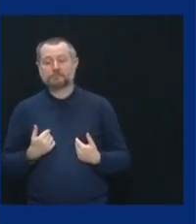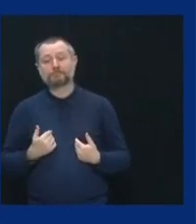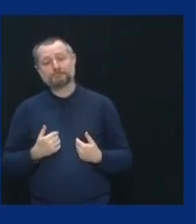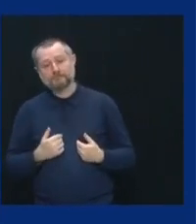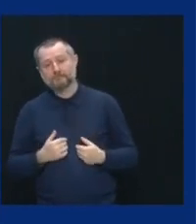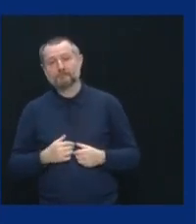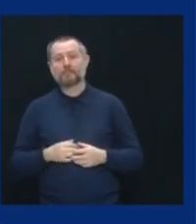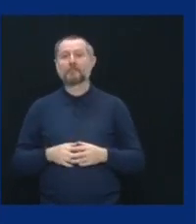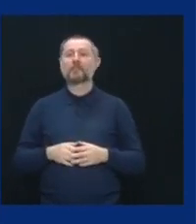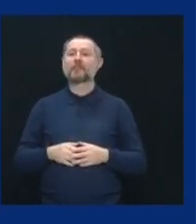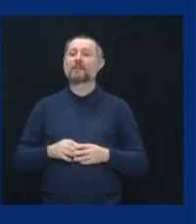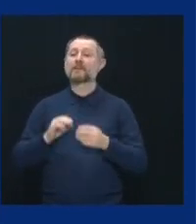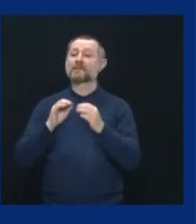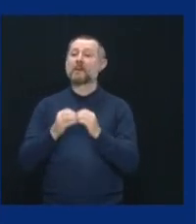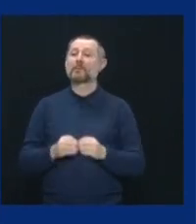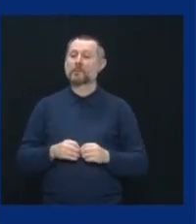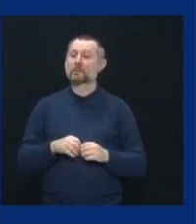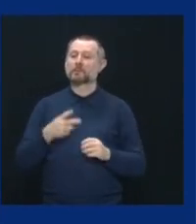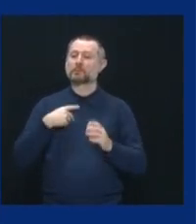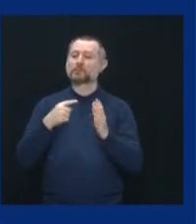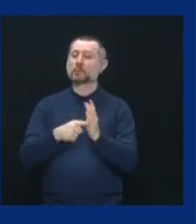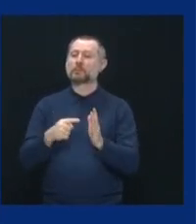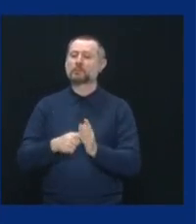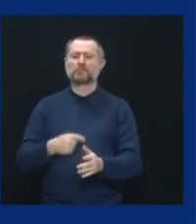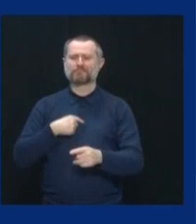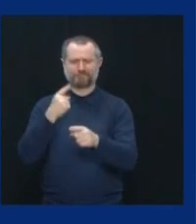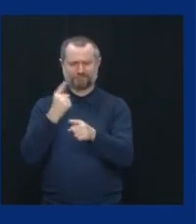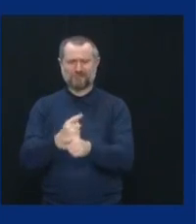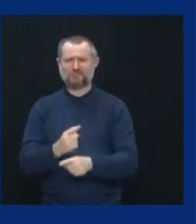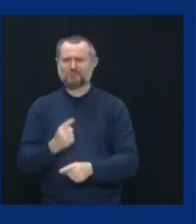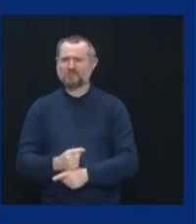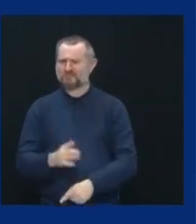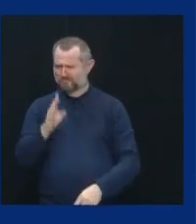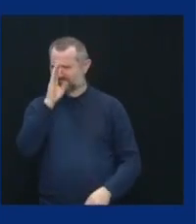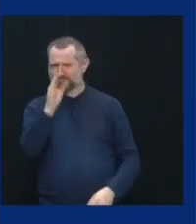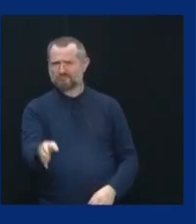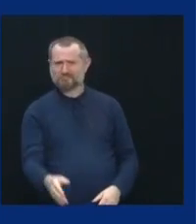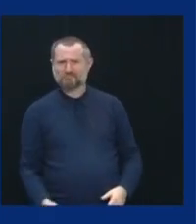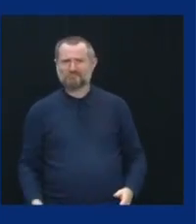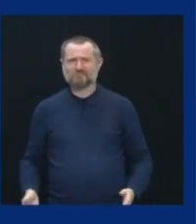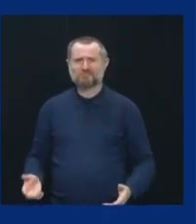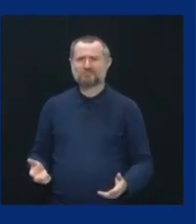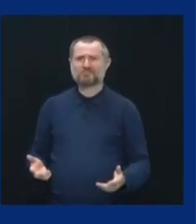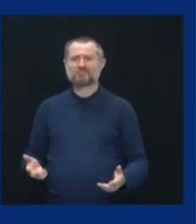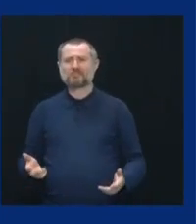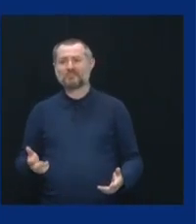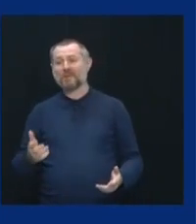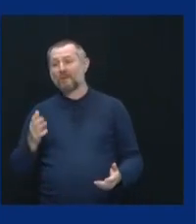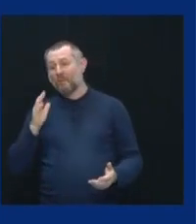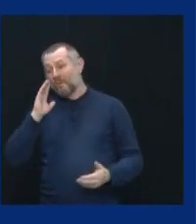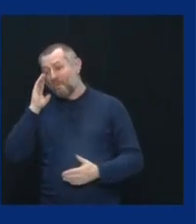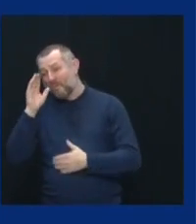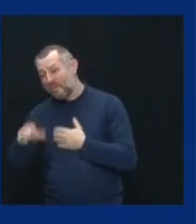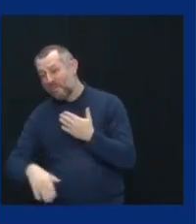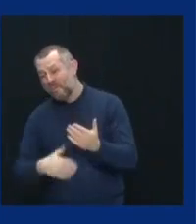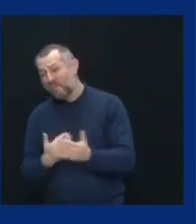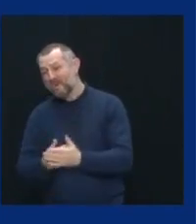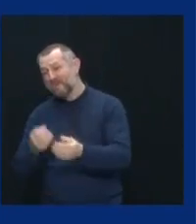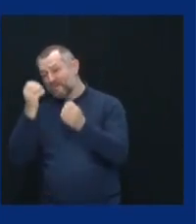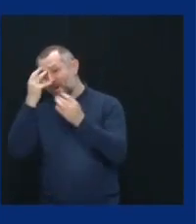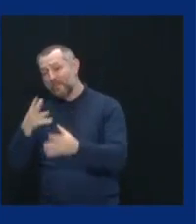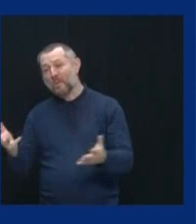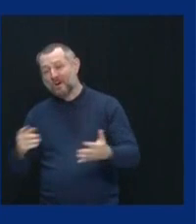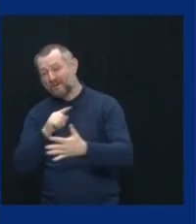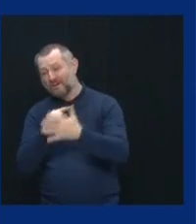All the numbers we produced were exactly right. We didn't provide all the information that was requested. That